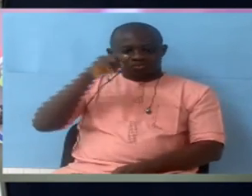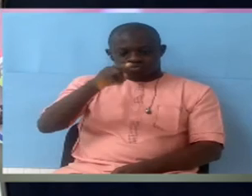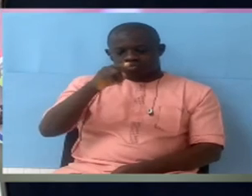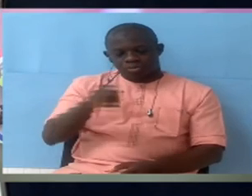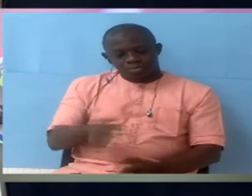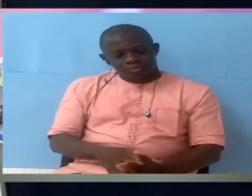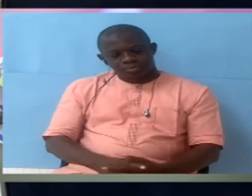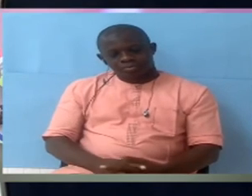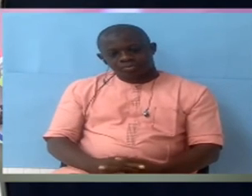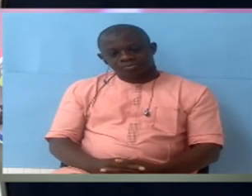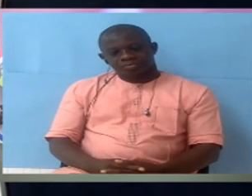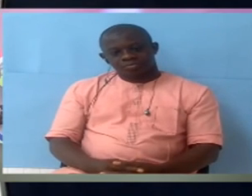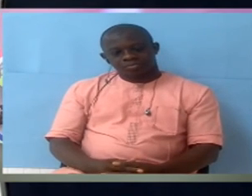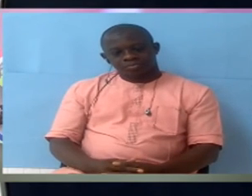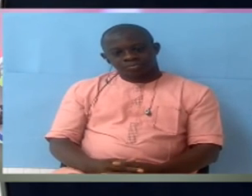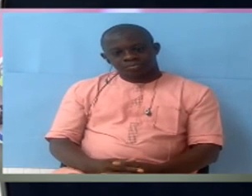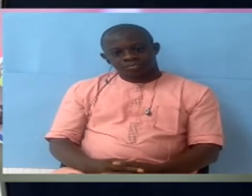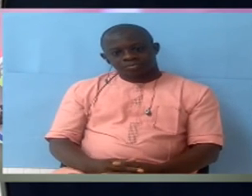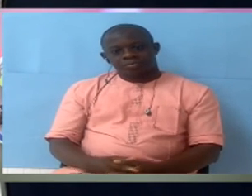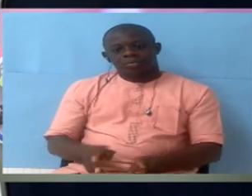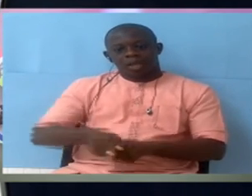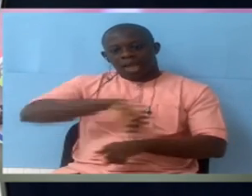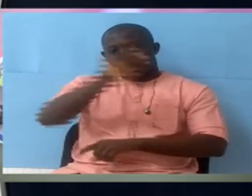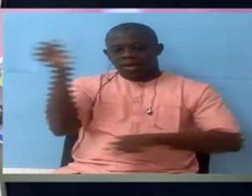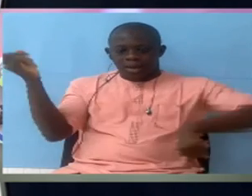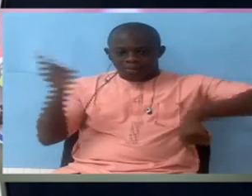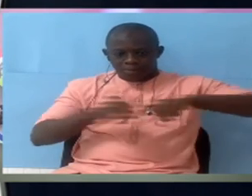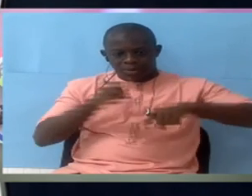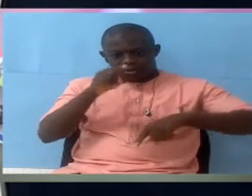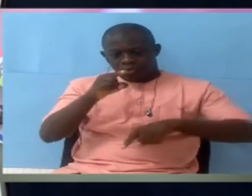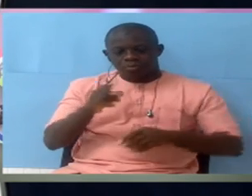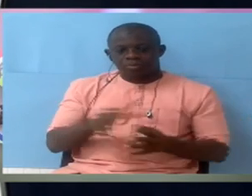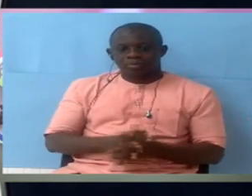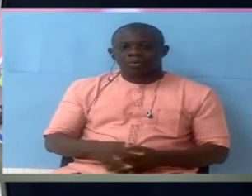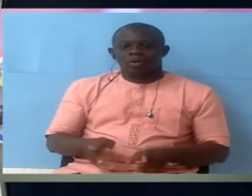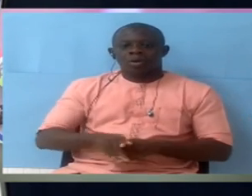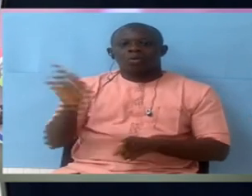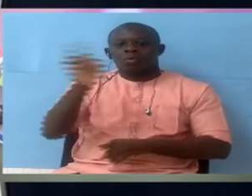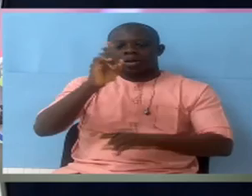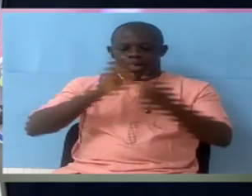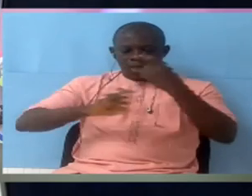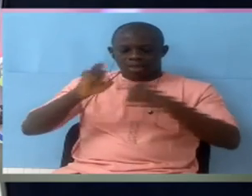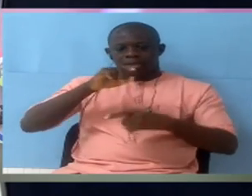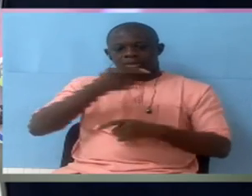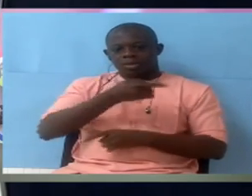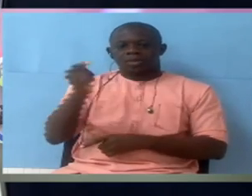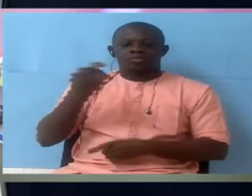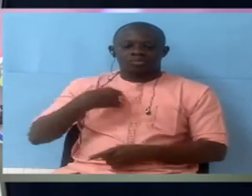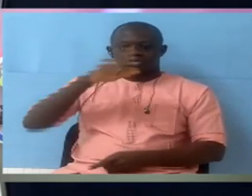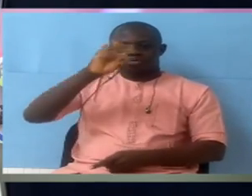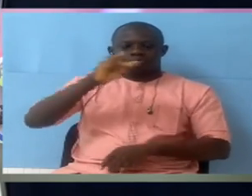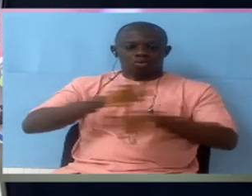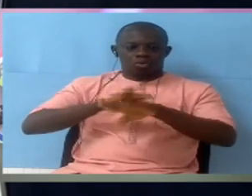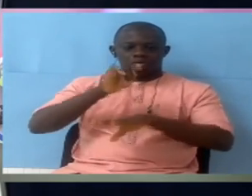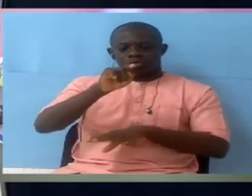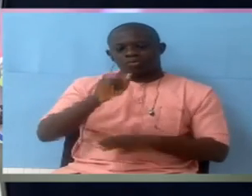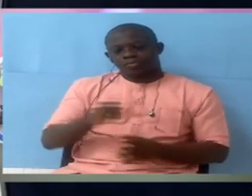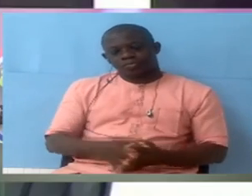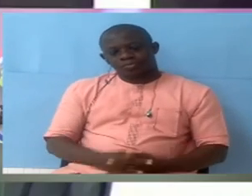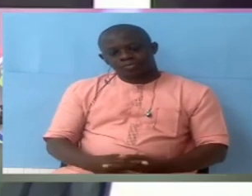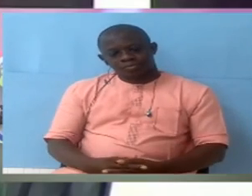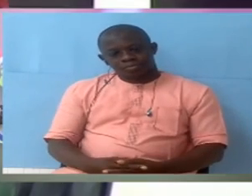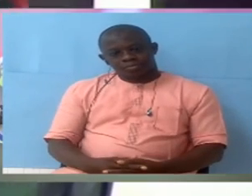Ñu mas la ak courant. And beating you. Ñu la door. What else did they do to you? Lan lañ la def ganaw yoyu